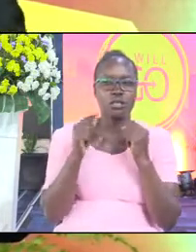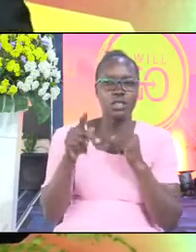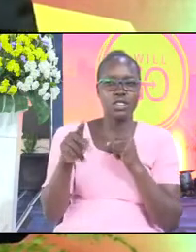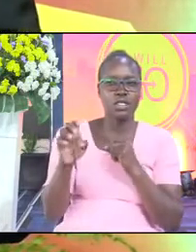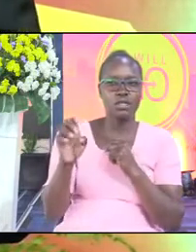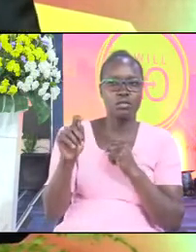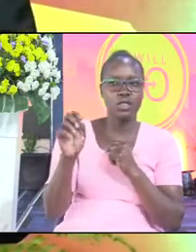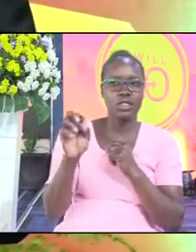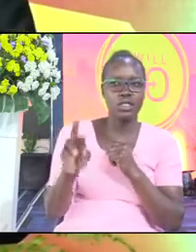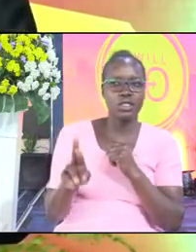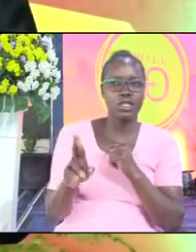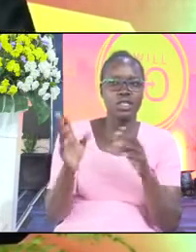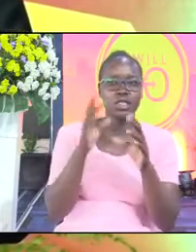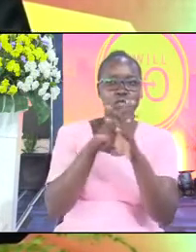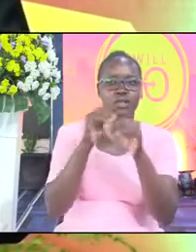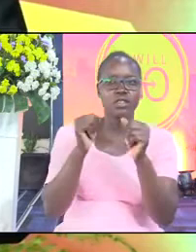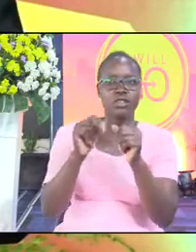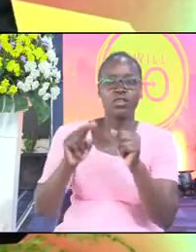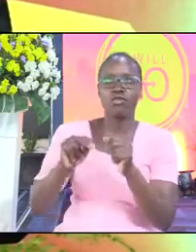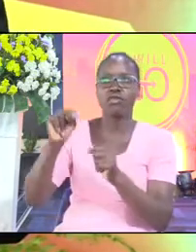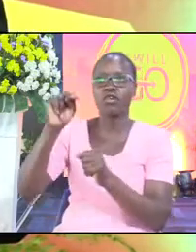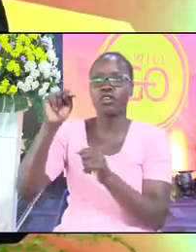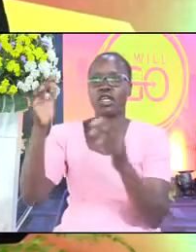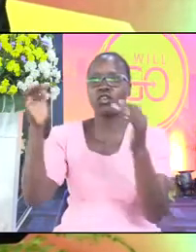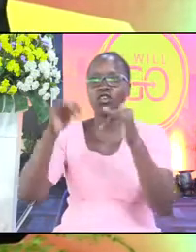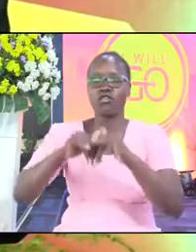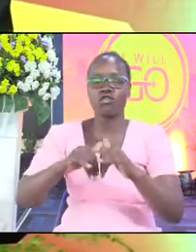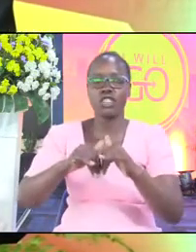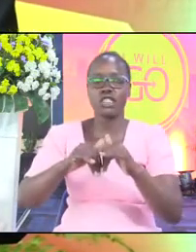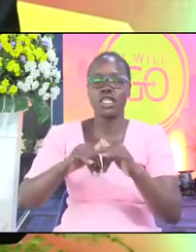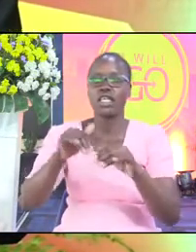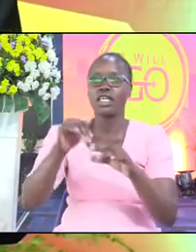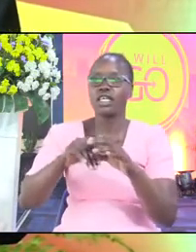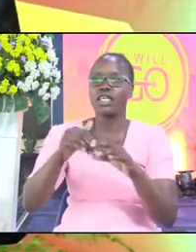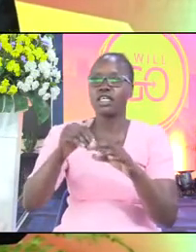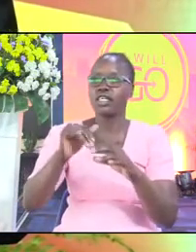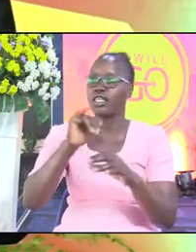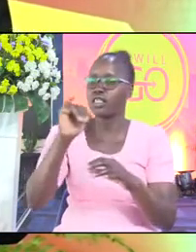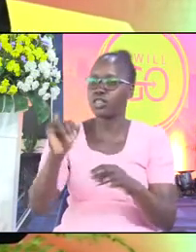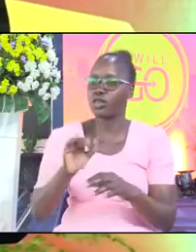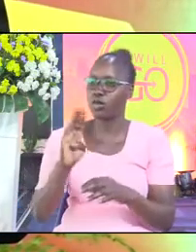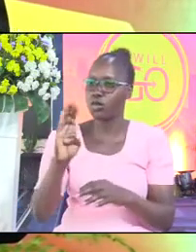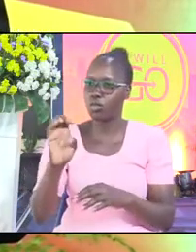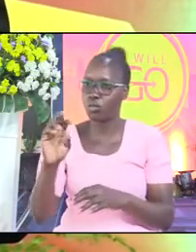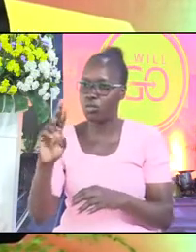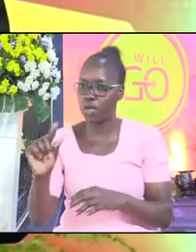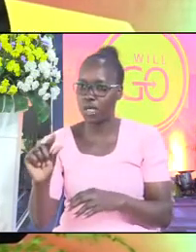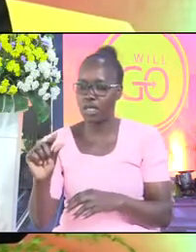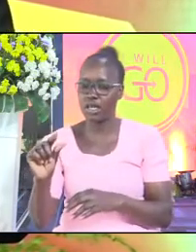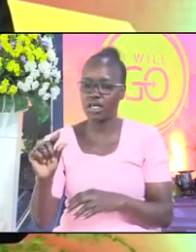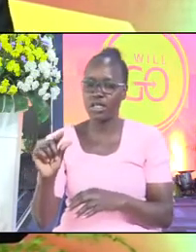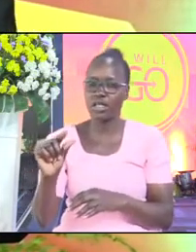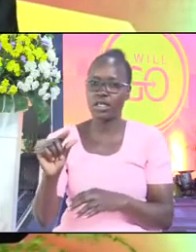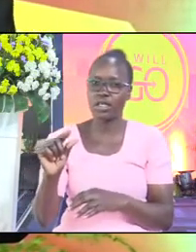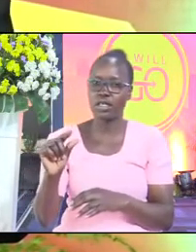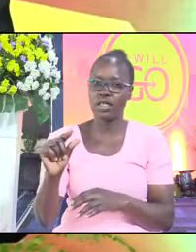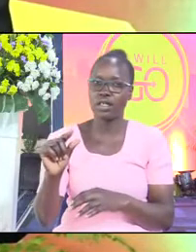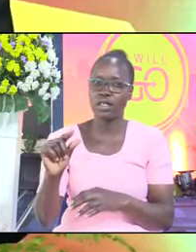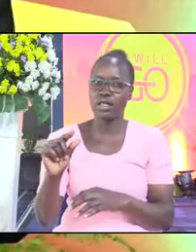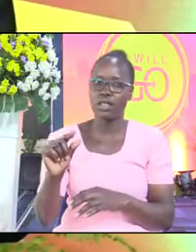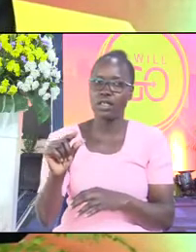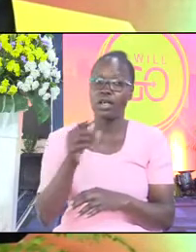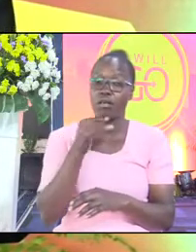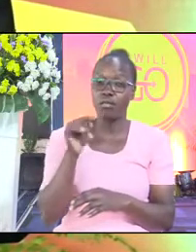the president of the Northern Conference in Johannesburg. Very dynamic little